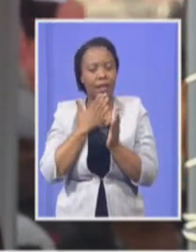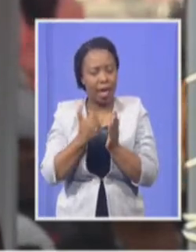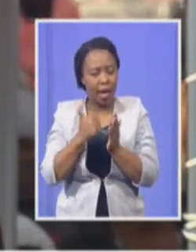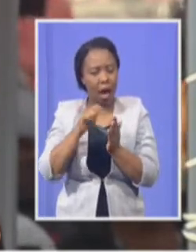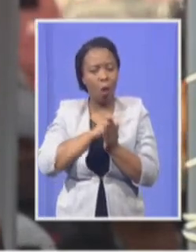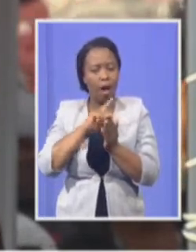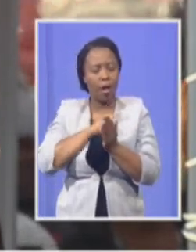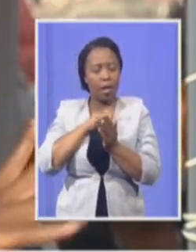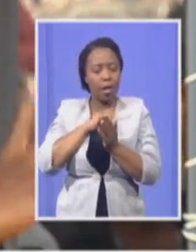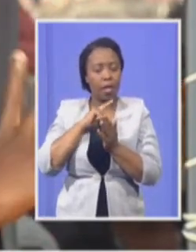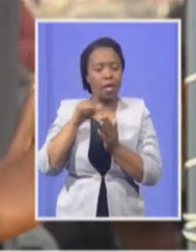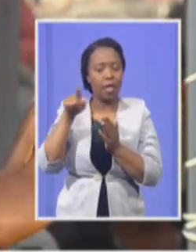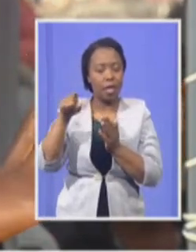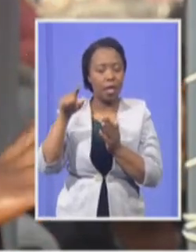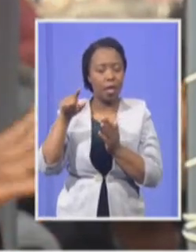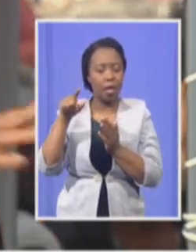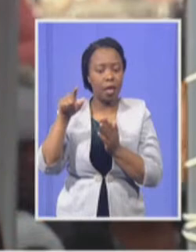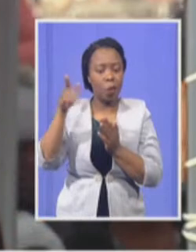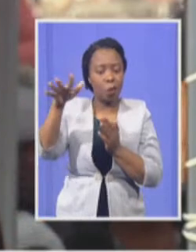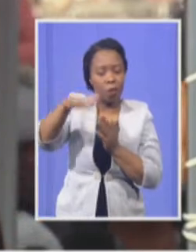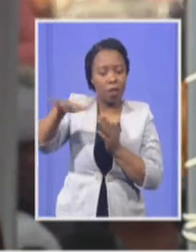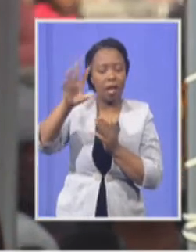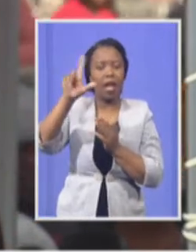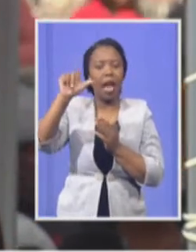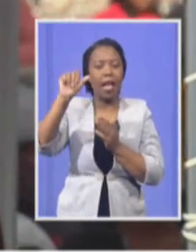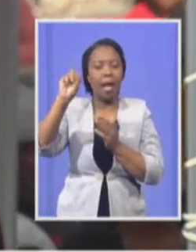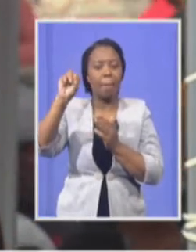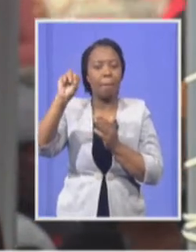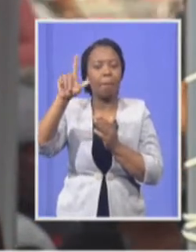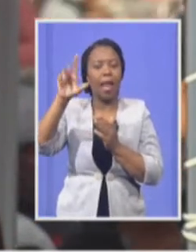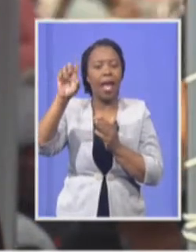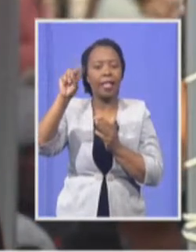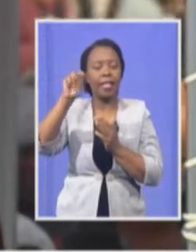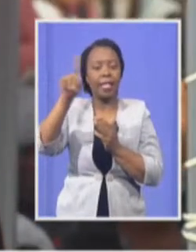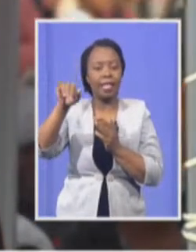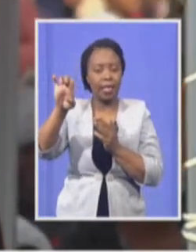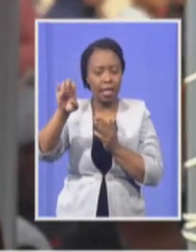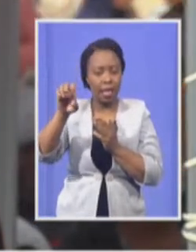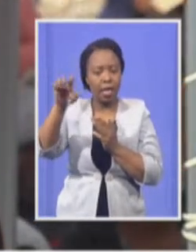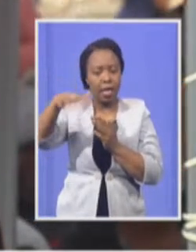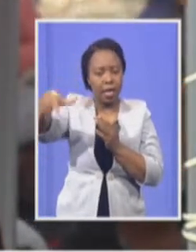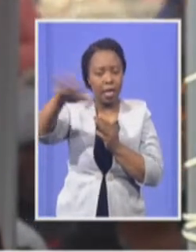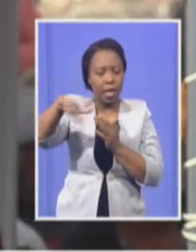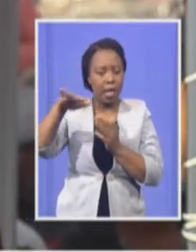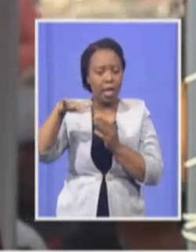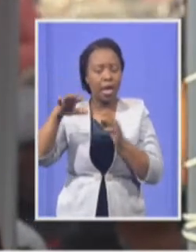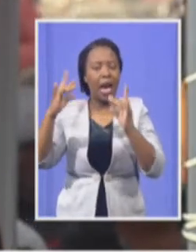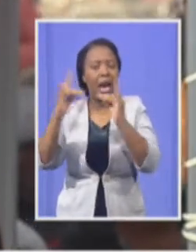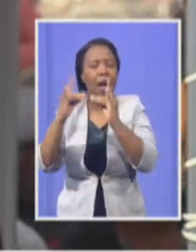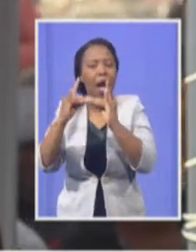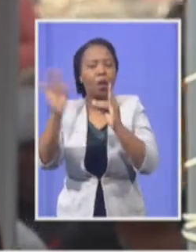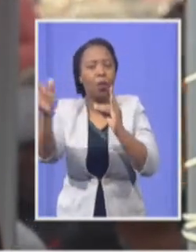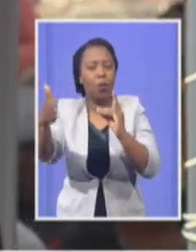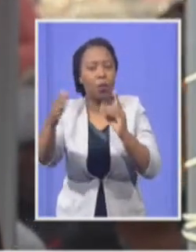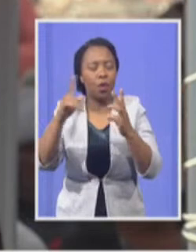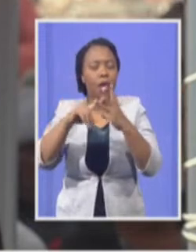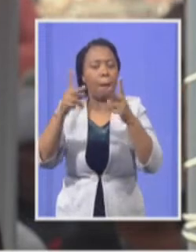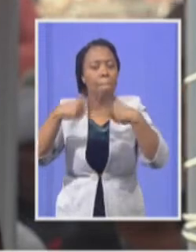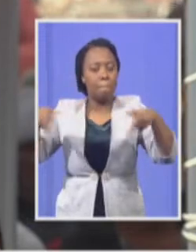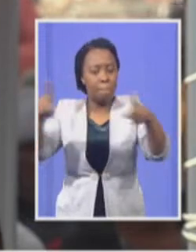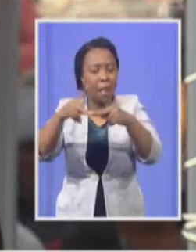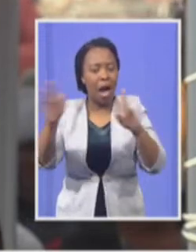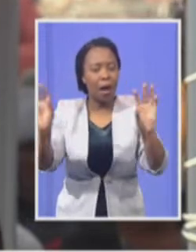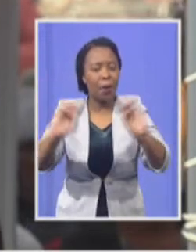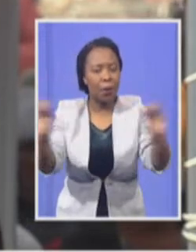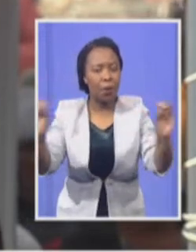ukhona ilahlamlenze ethethwa ngayo ayina ground ilahlamlenze ethethwa ngayo ayina park ilahlamlenze ethethwa ngayo ayina